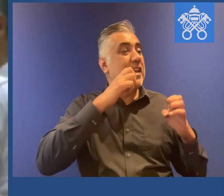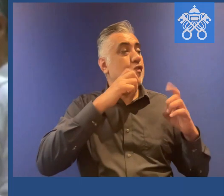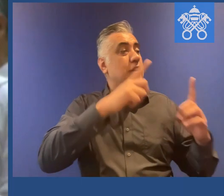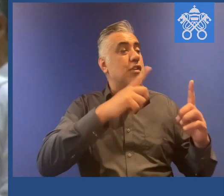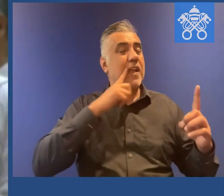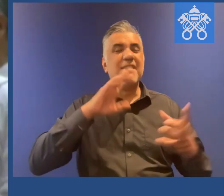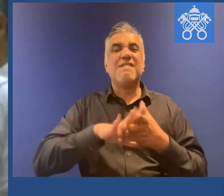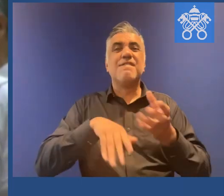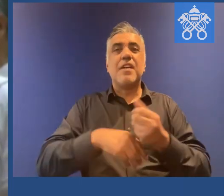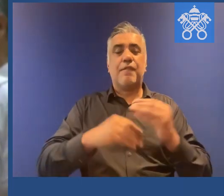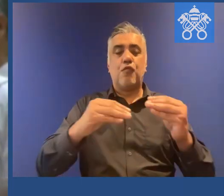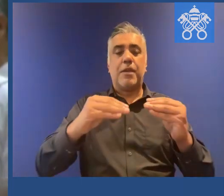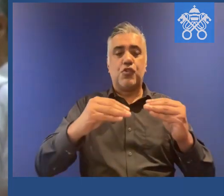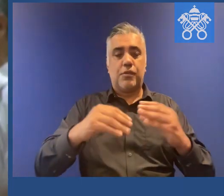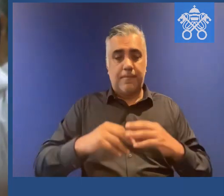faith formation.